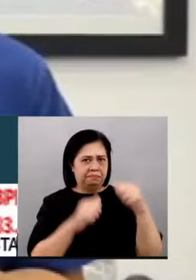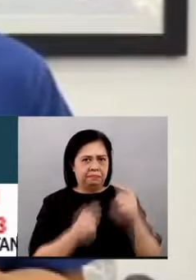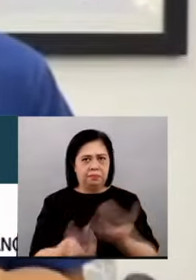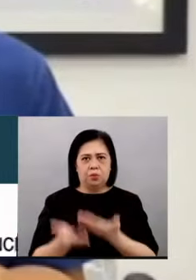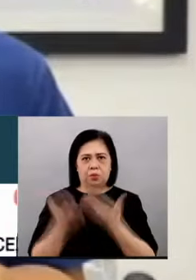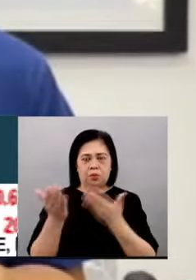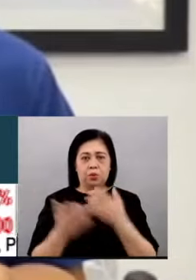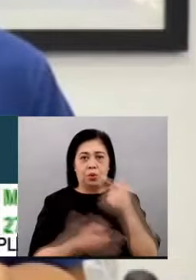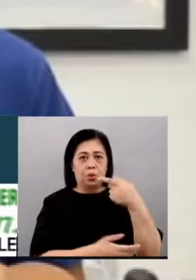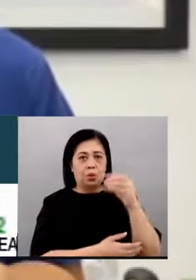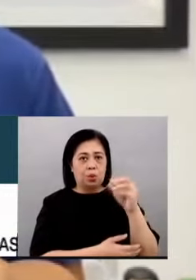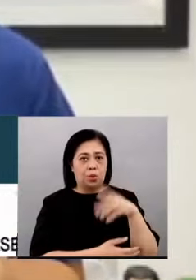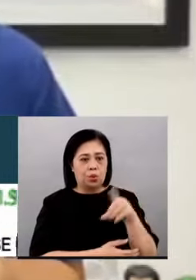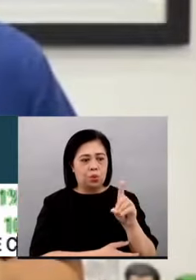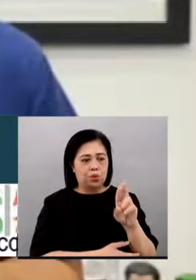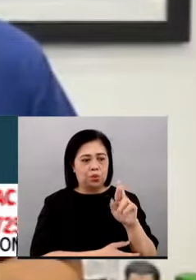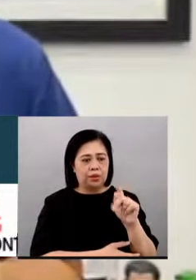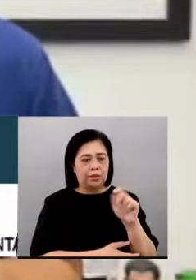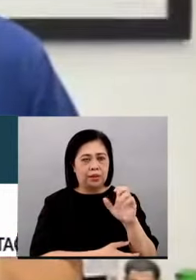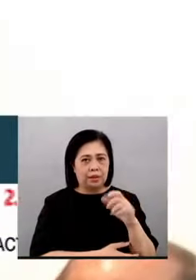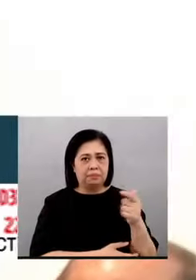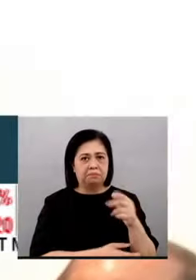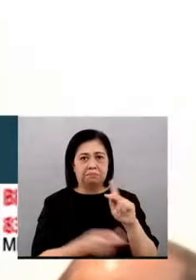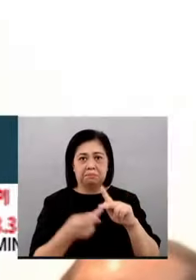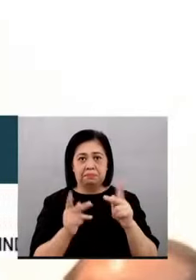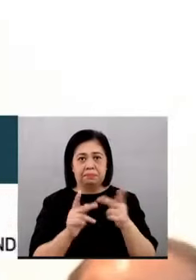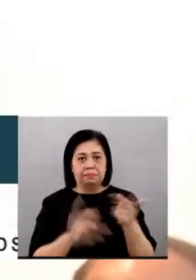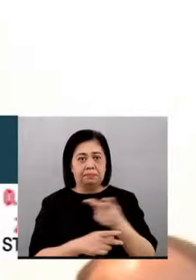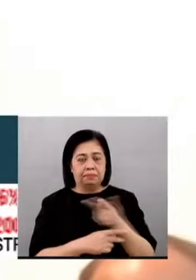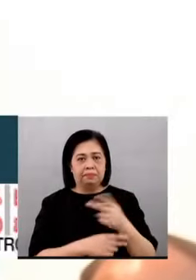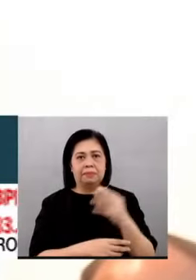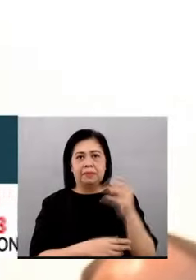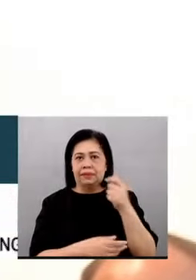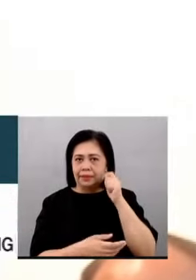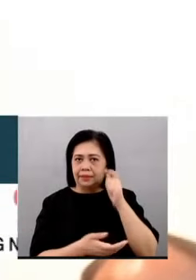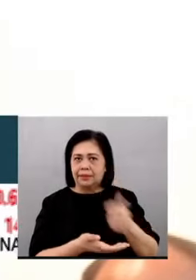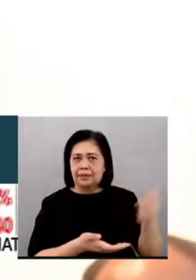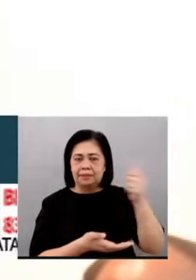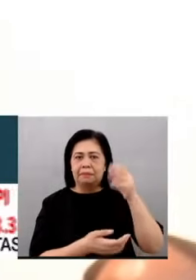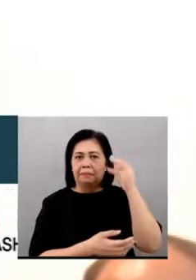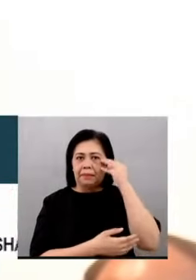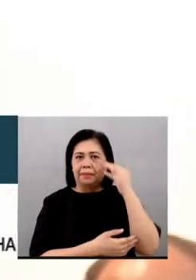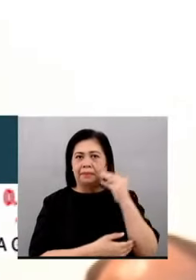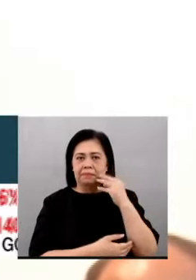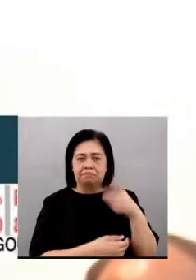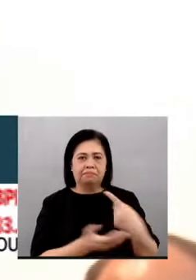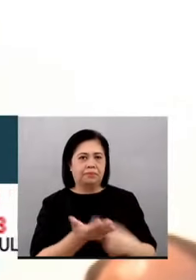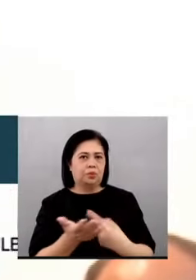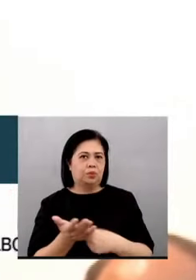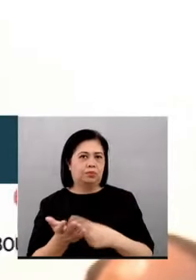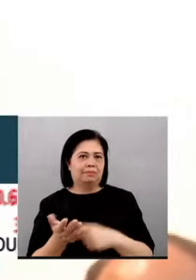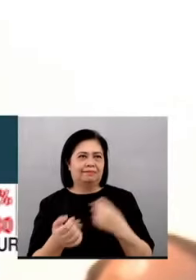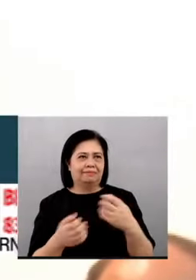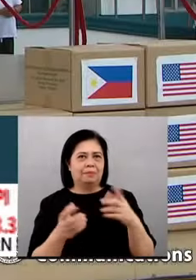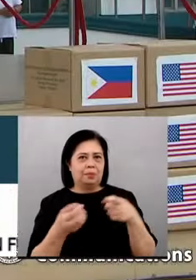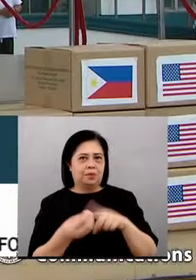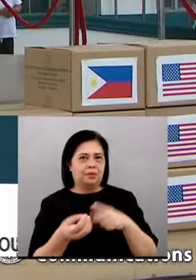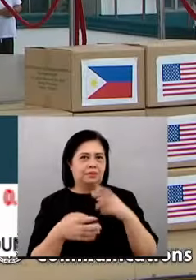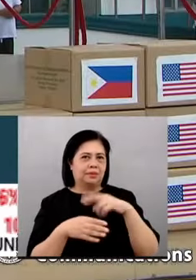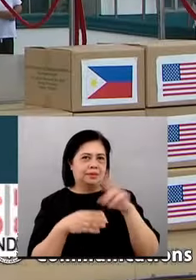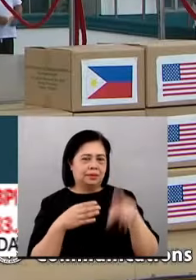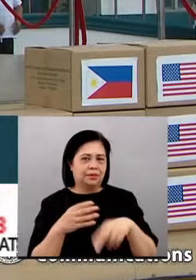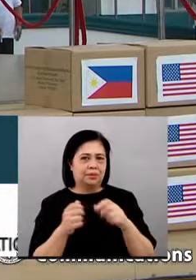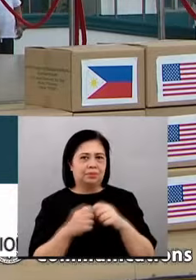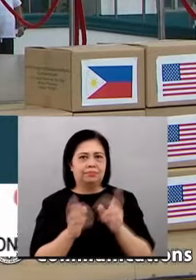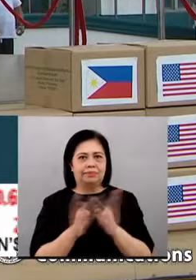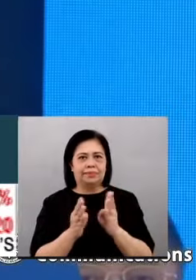Go-Duterte tandem. Secretary General Melvin Matibag also mentioned this Thursday as he talked about the result of their National Executive Council meeting